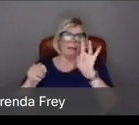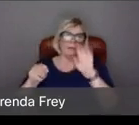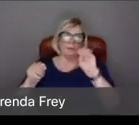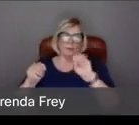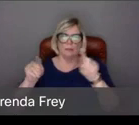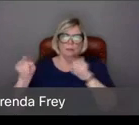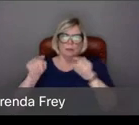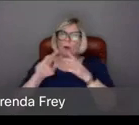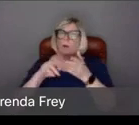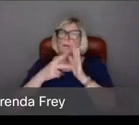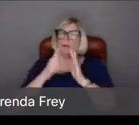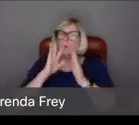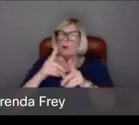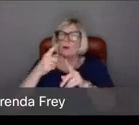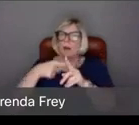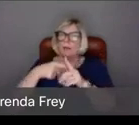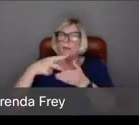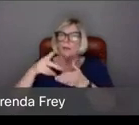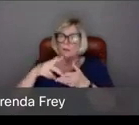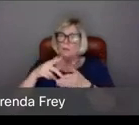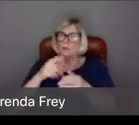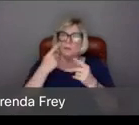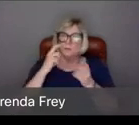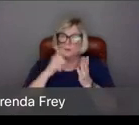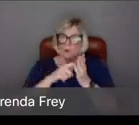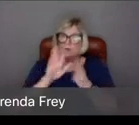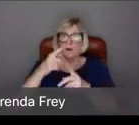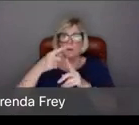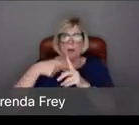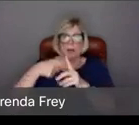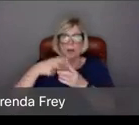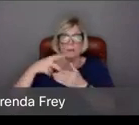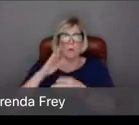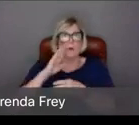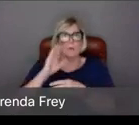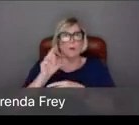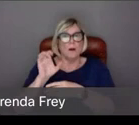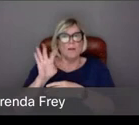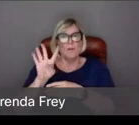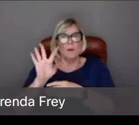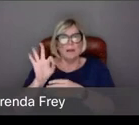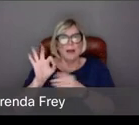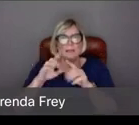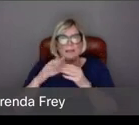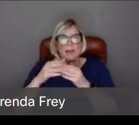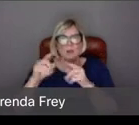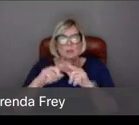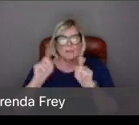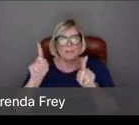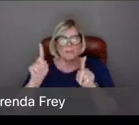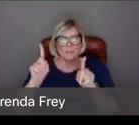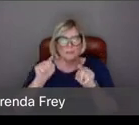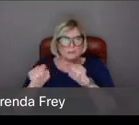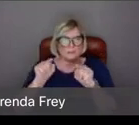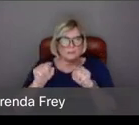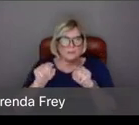your monthly payment? You can see that your monthly payment is going to be $149 difference. So in the lower